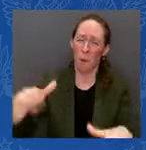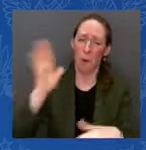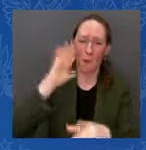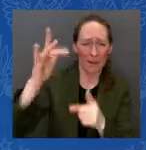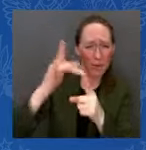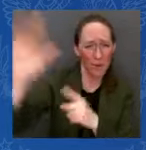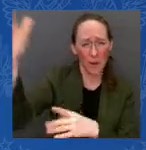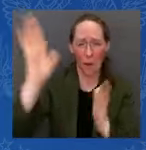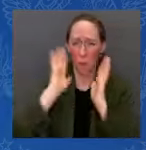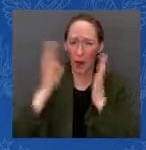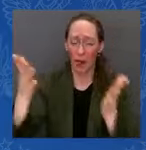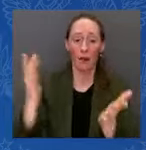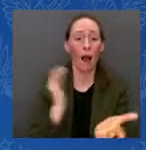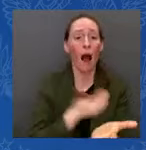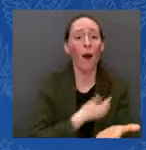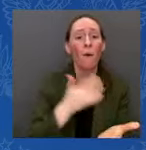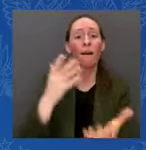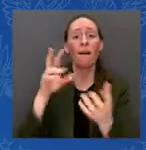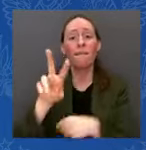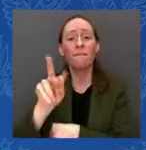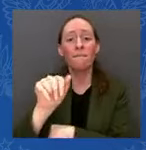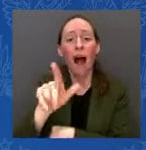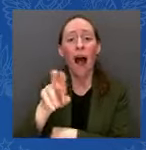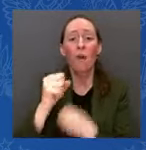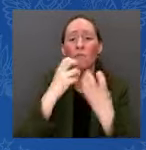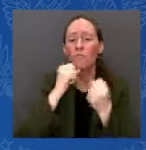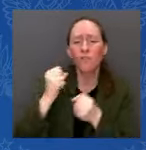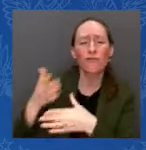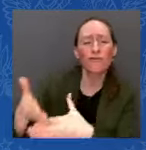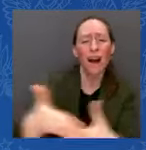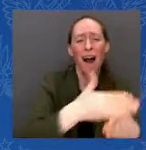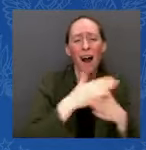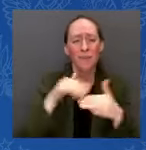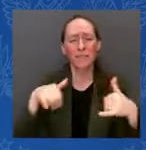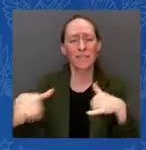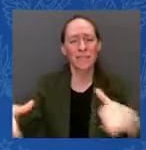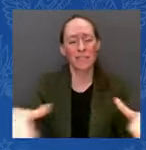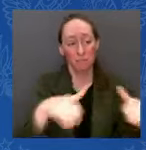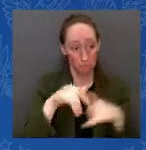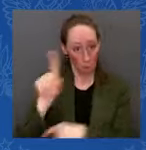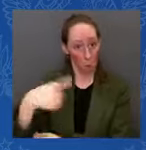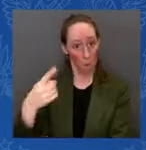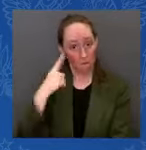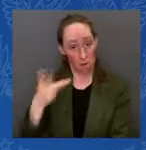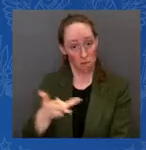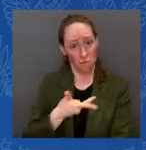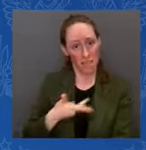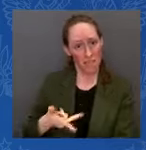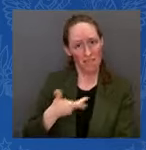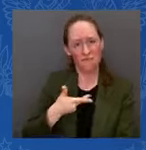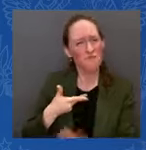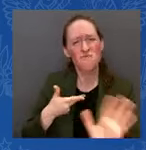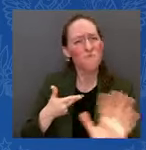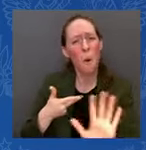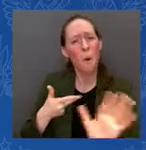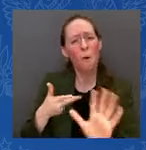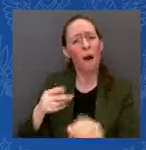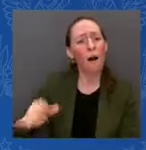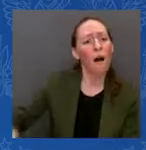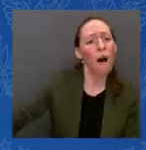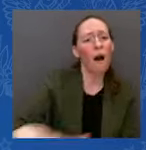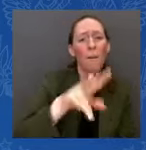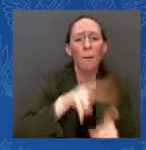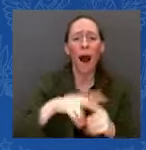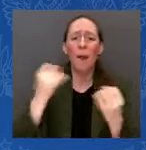not only with the U.K. and Australia. It's shared by our friends in the region, by our friends in ASEAN, the Pacific Island Forum,